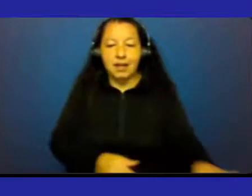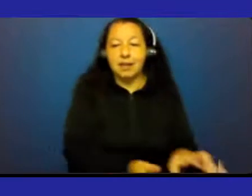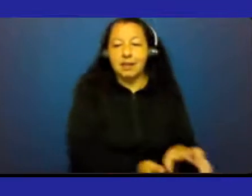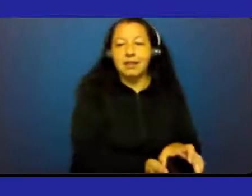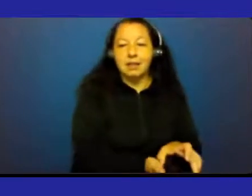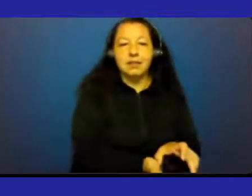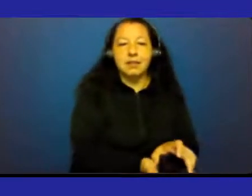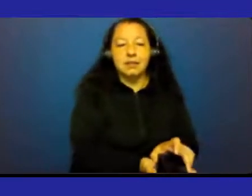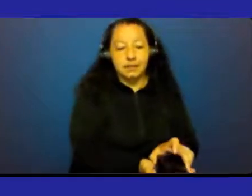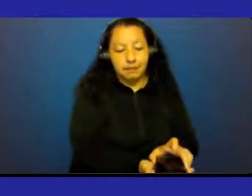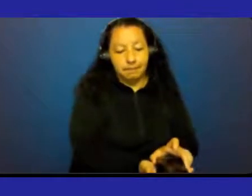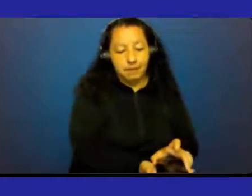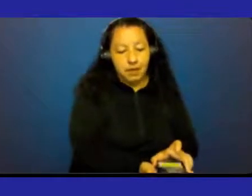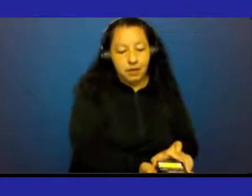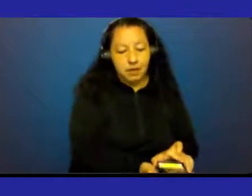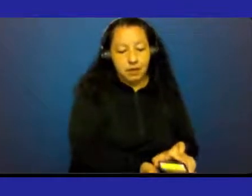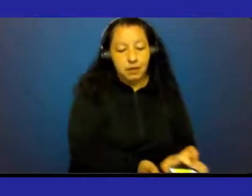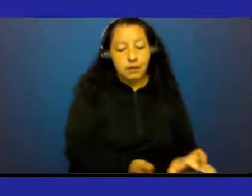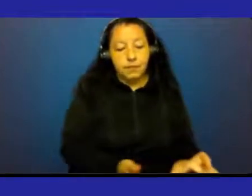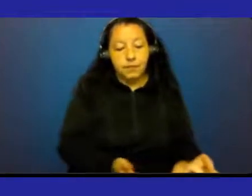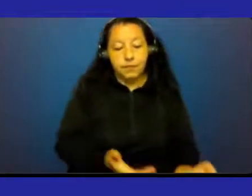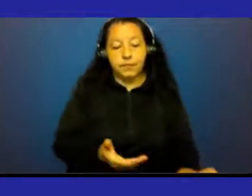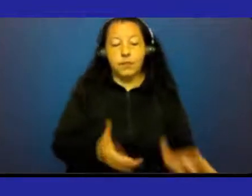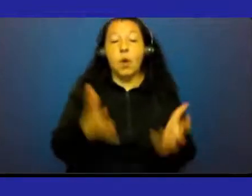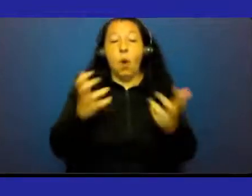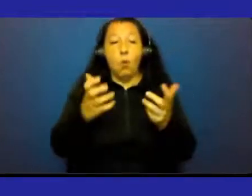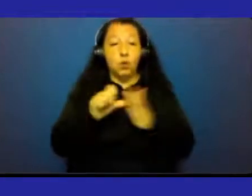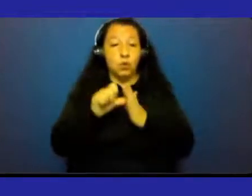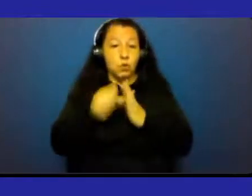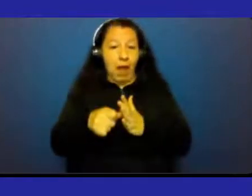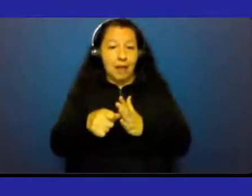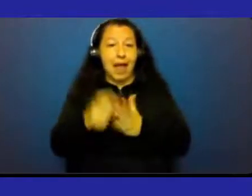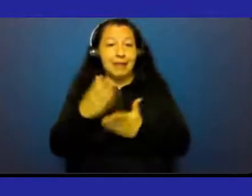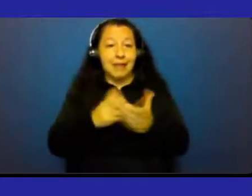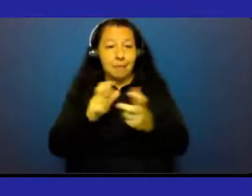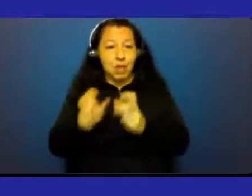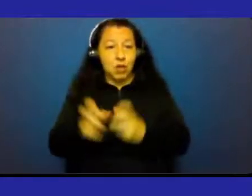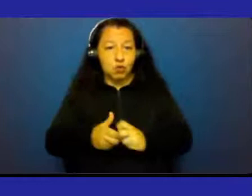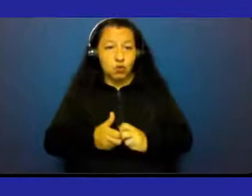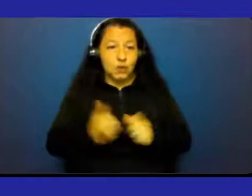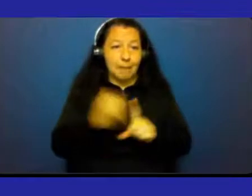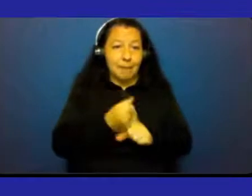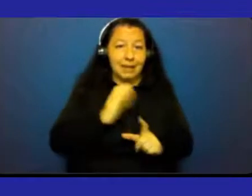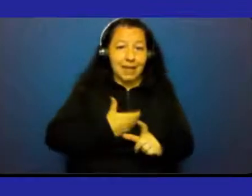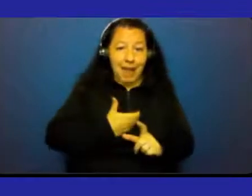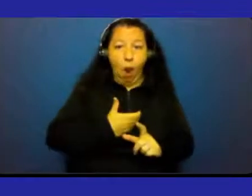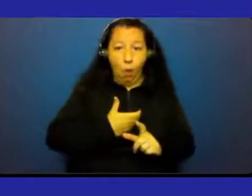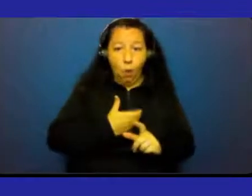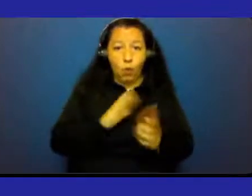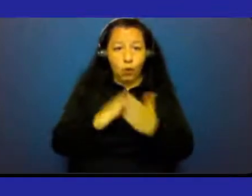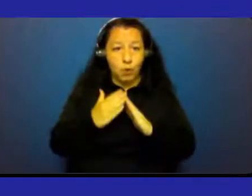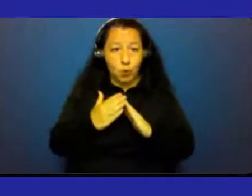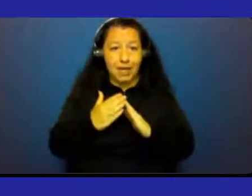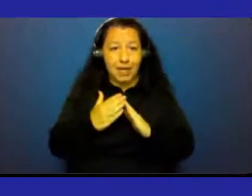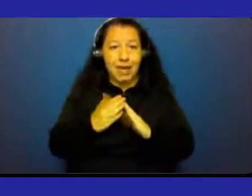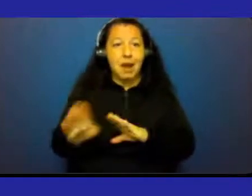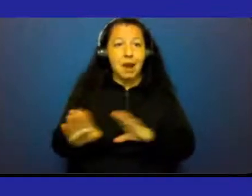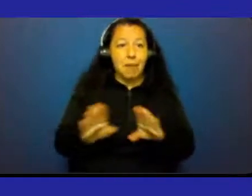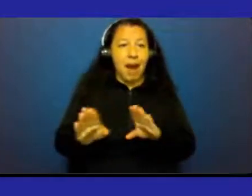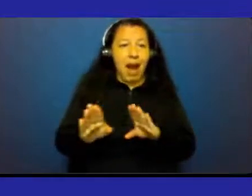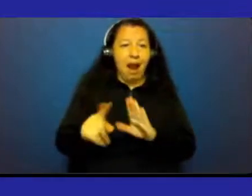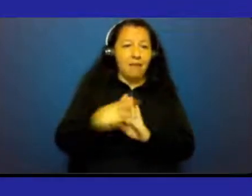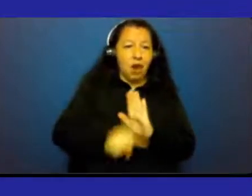impacting our community. Behavioral health stigma, impact of ongoing